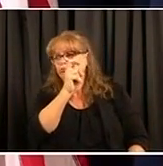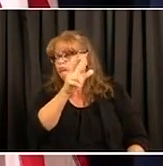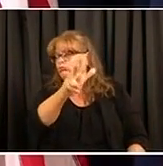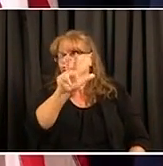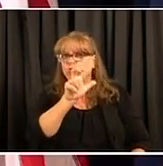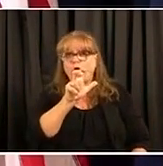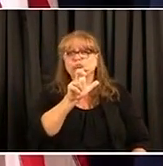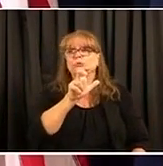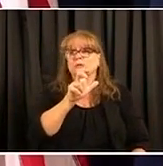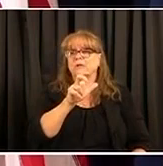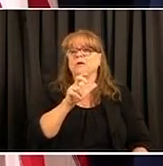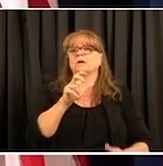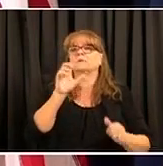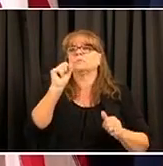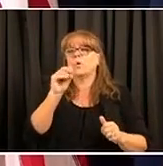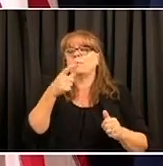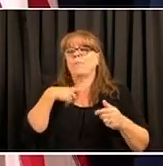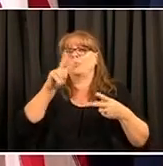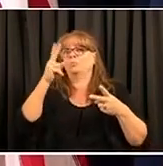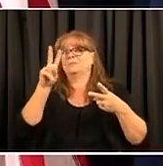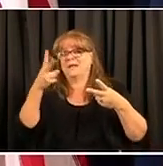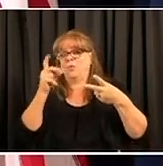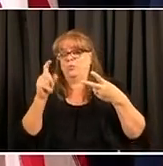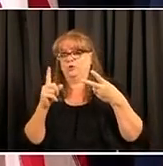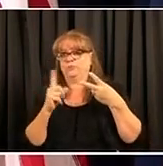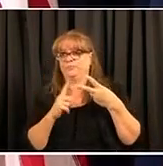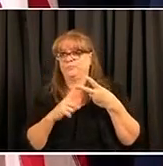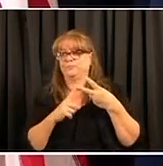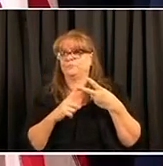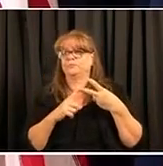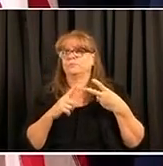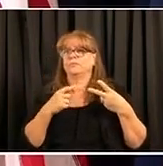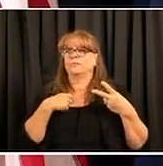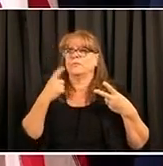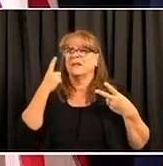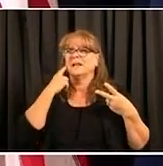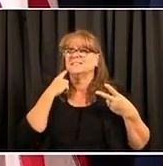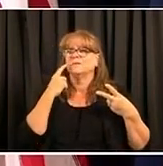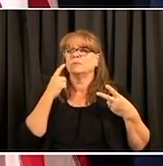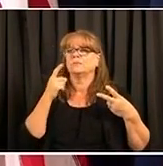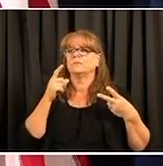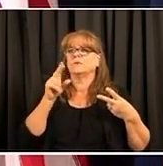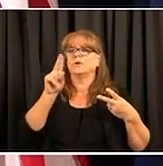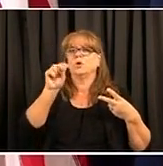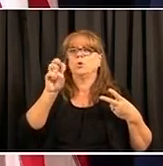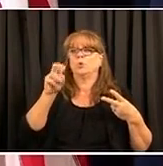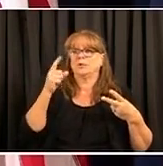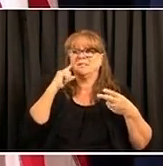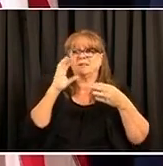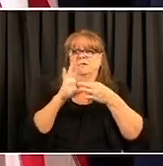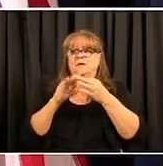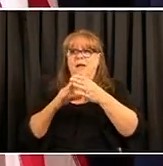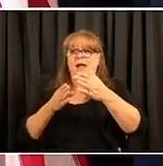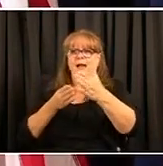respond on the news that recall has been launched against you, this one targeted